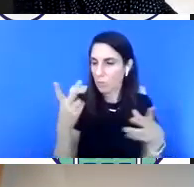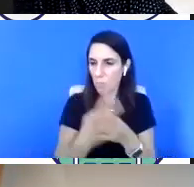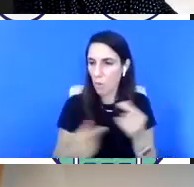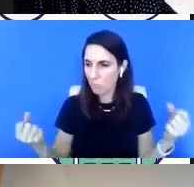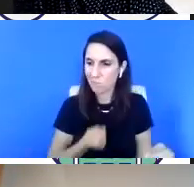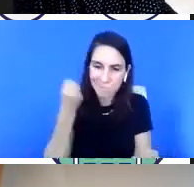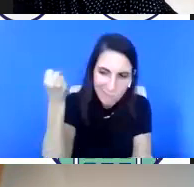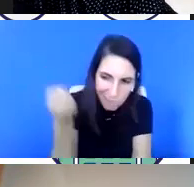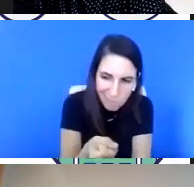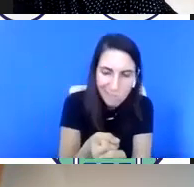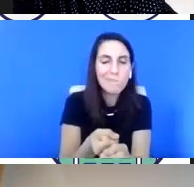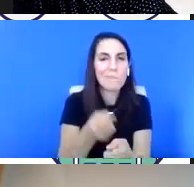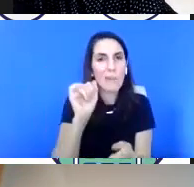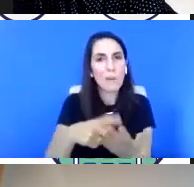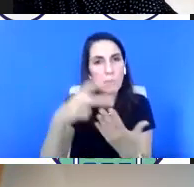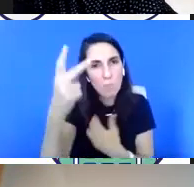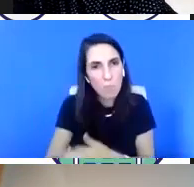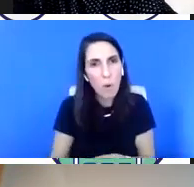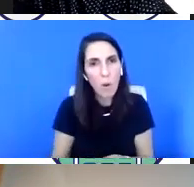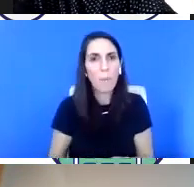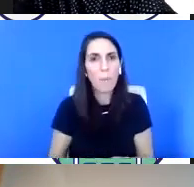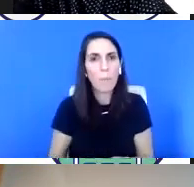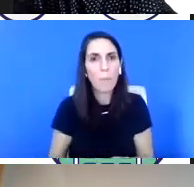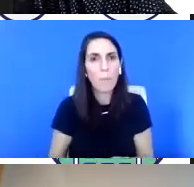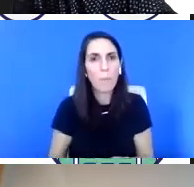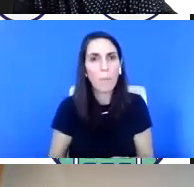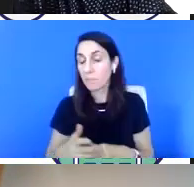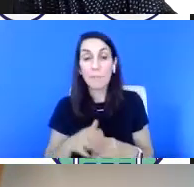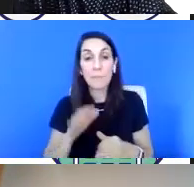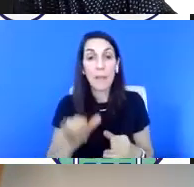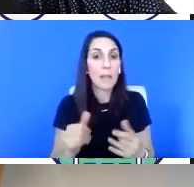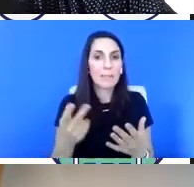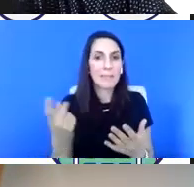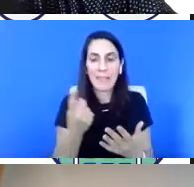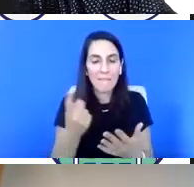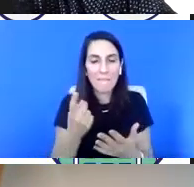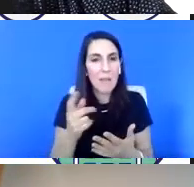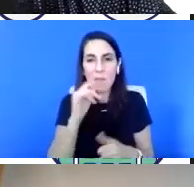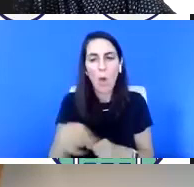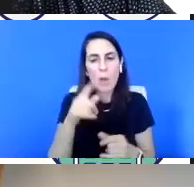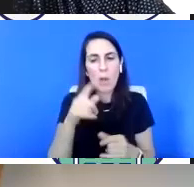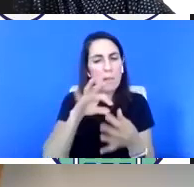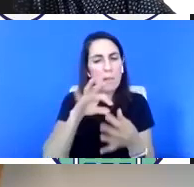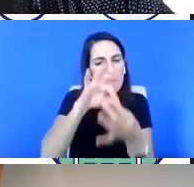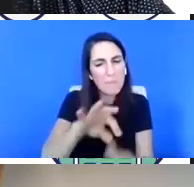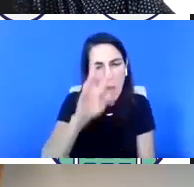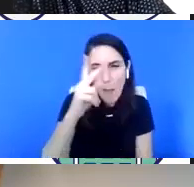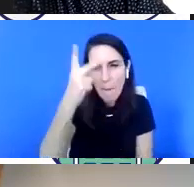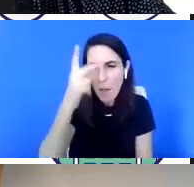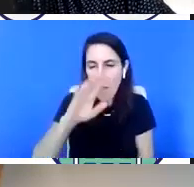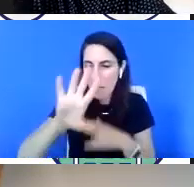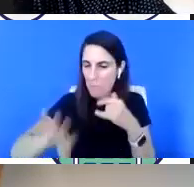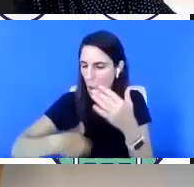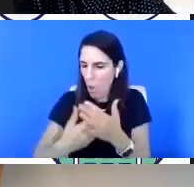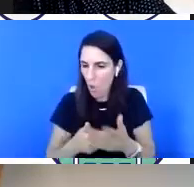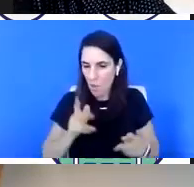that's involved with this program especially is really proud of the fact that this is something that it goes beyond politics. It's really about just trying to